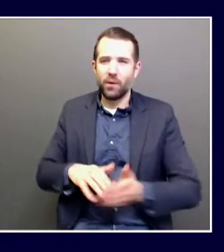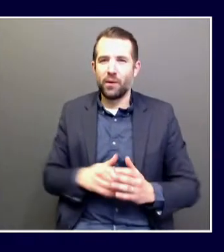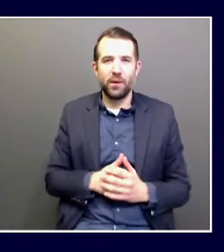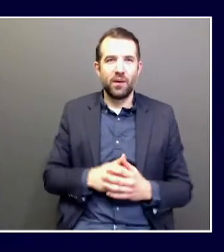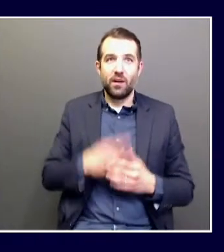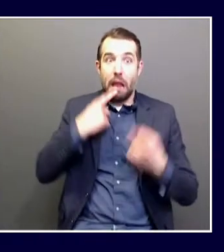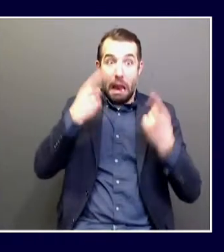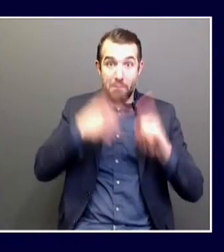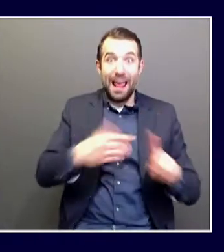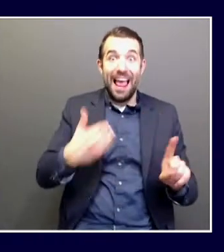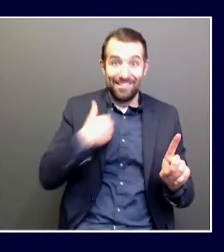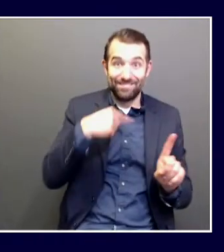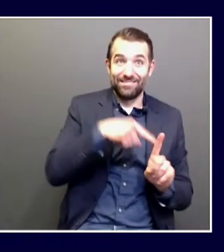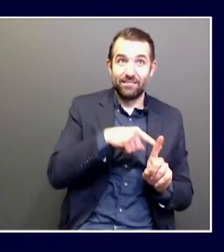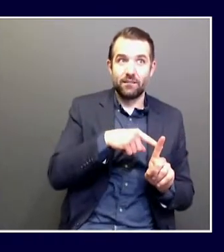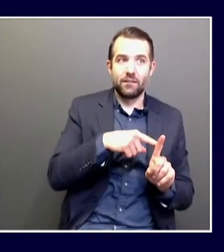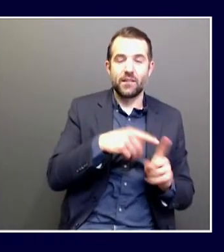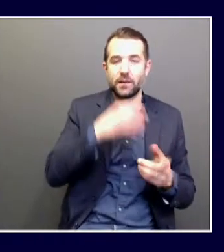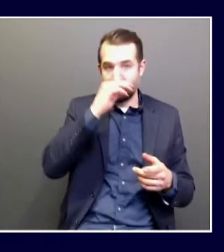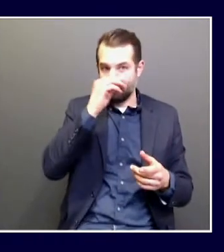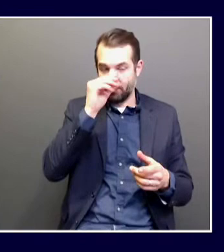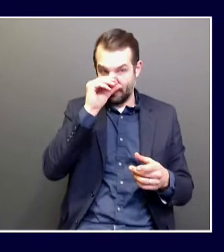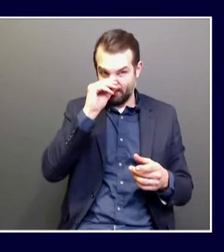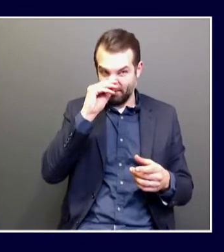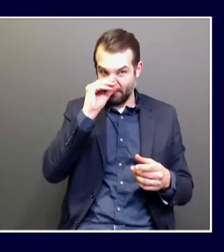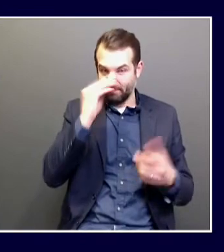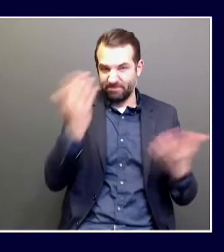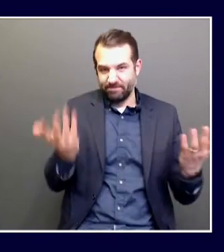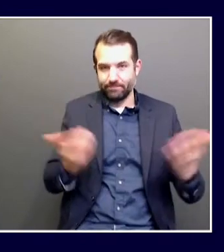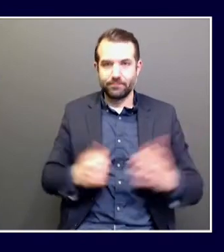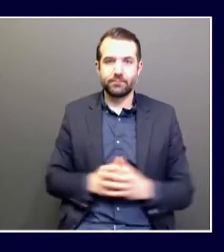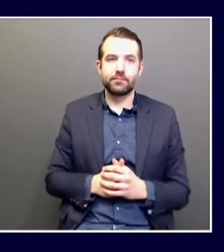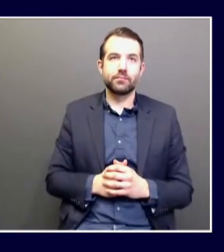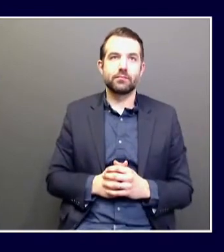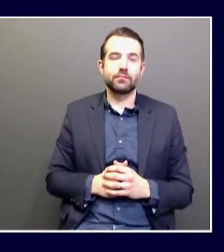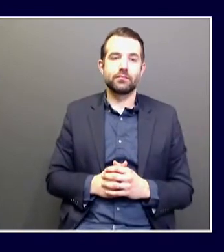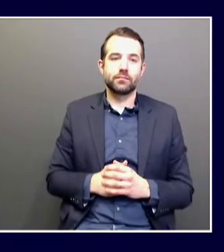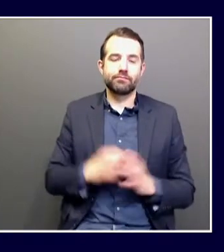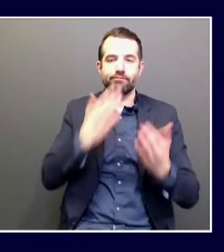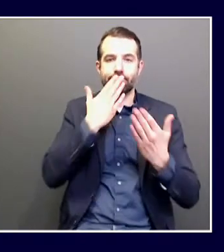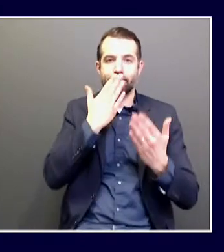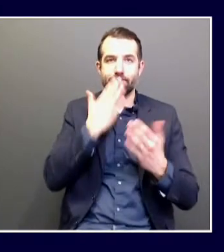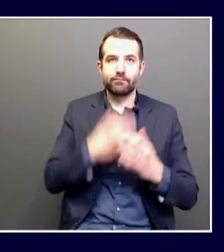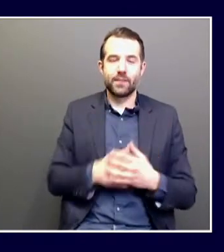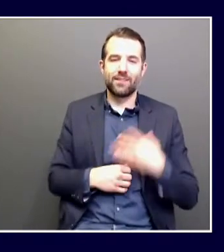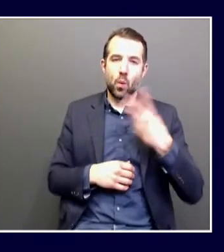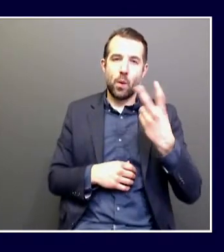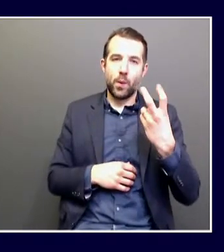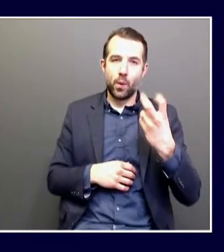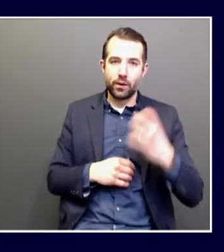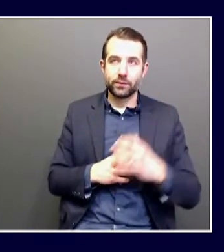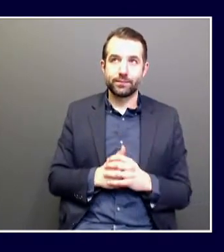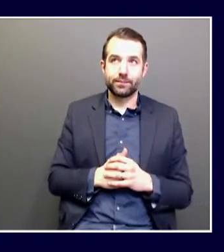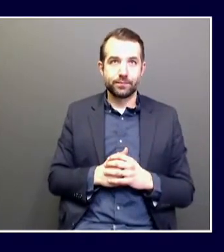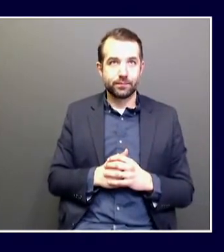Okay, thanks. And I'll just ask, I have two other quick issues to bring